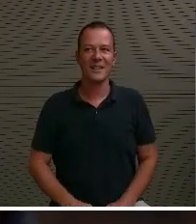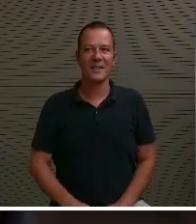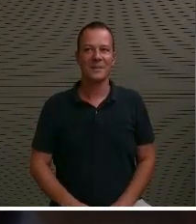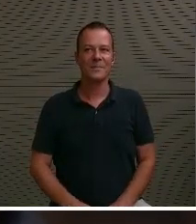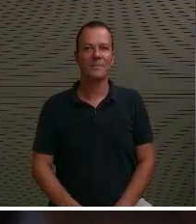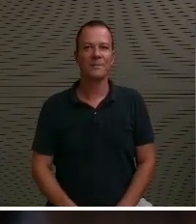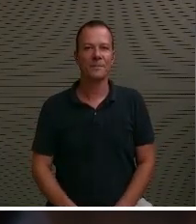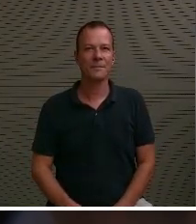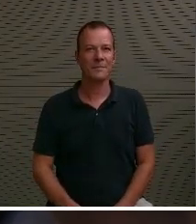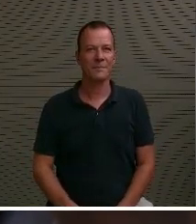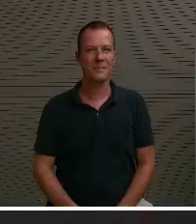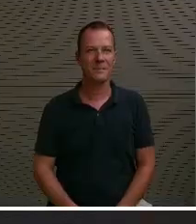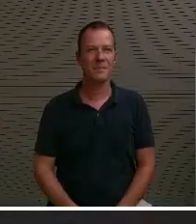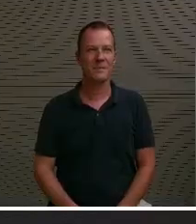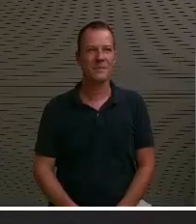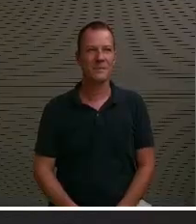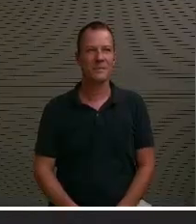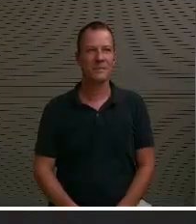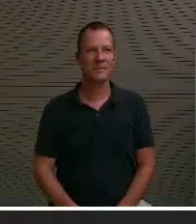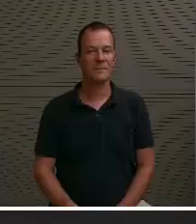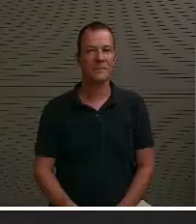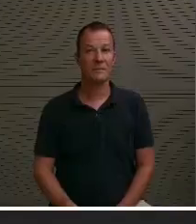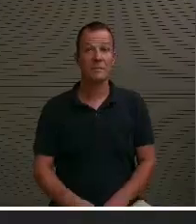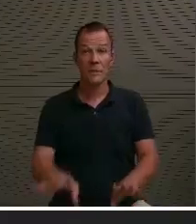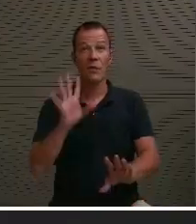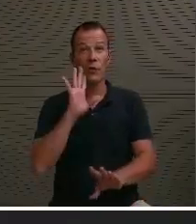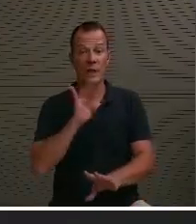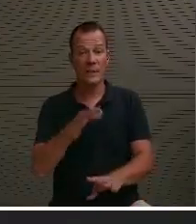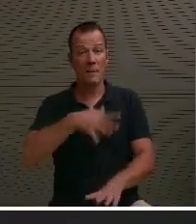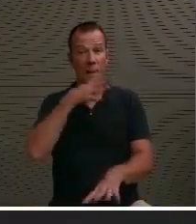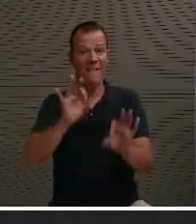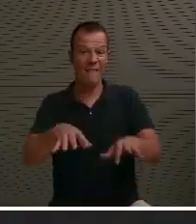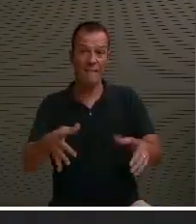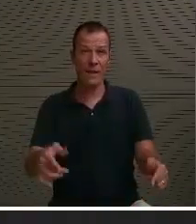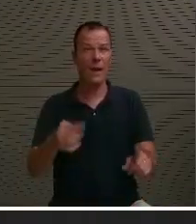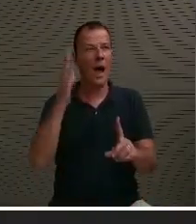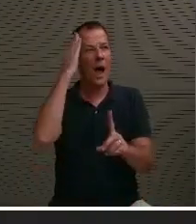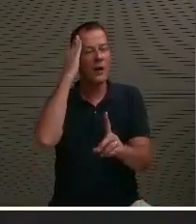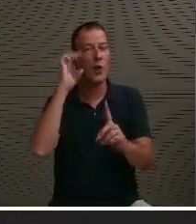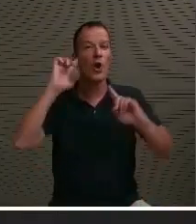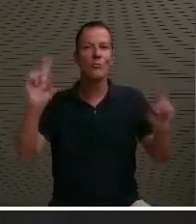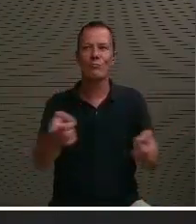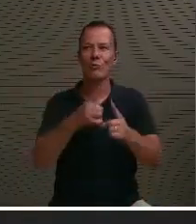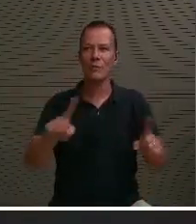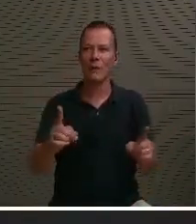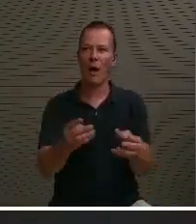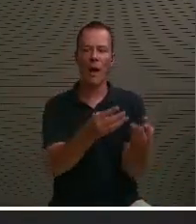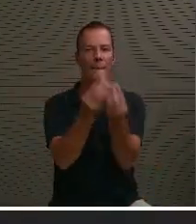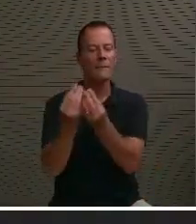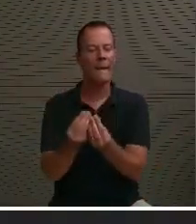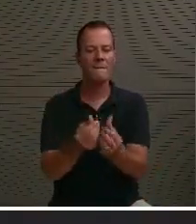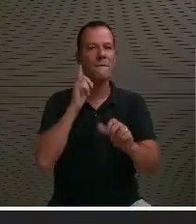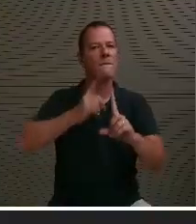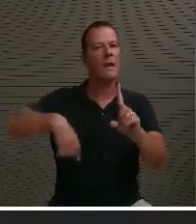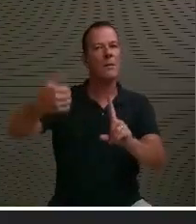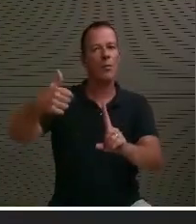I will show you the movie and I will finish here. I think music is a very important tool to humanize and